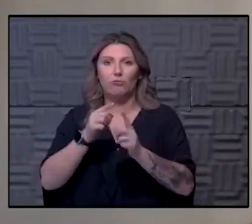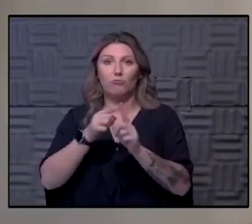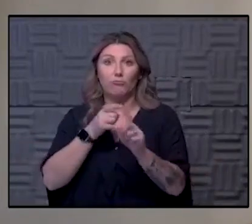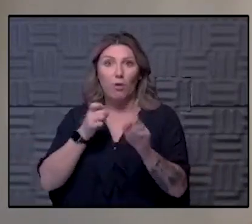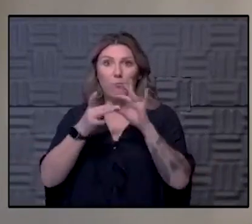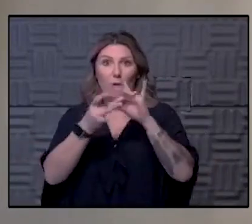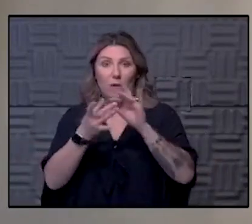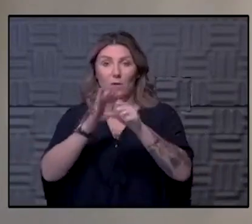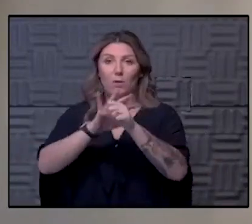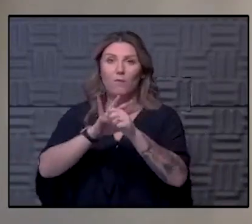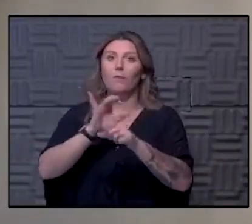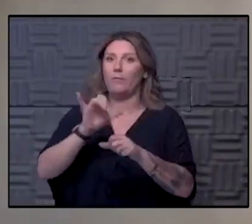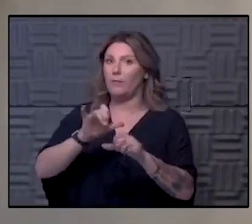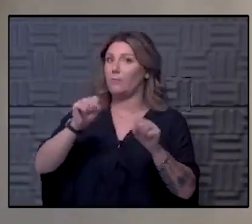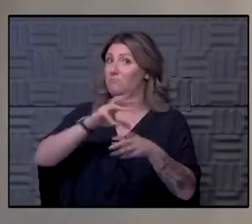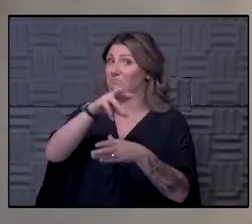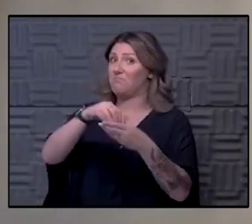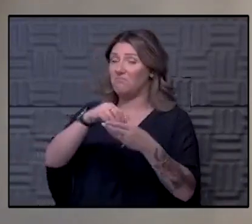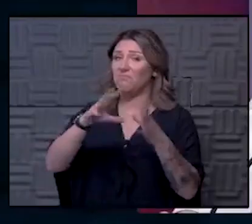certainly play a role.